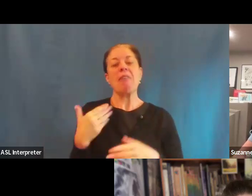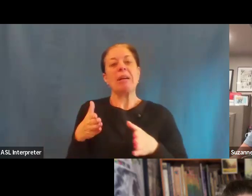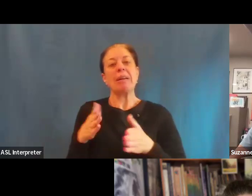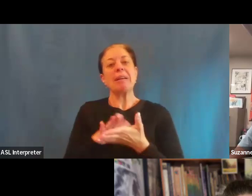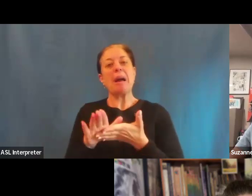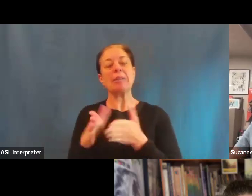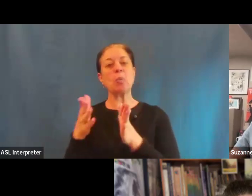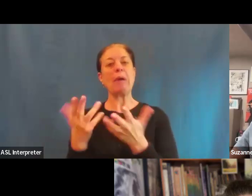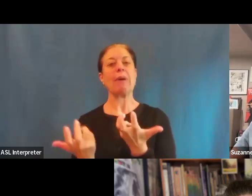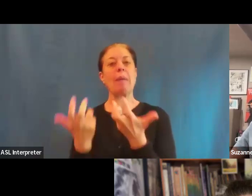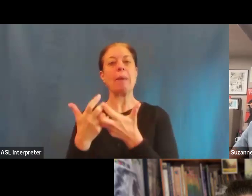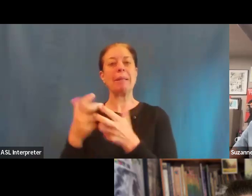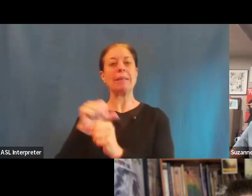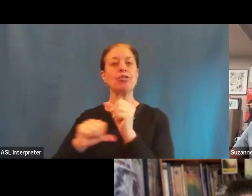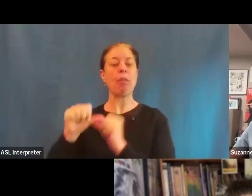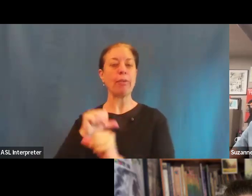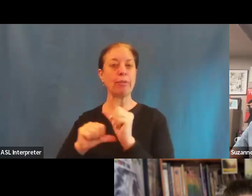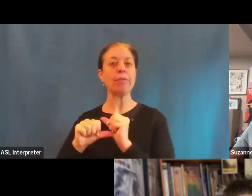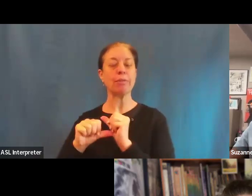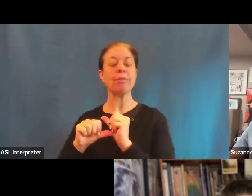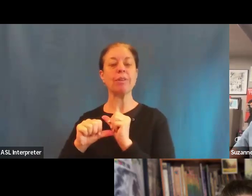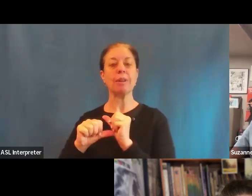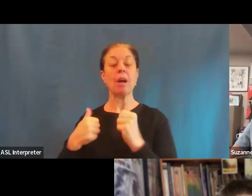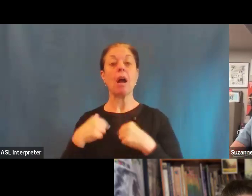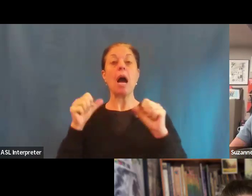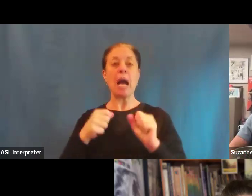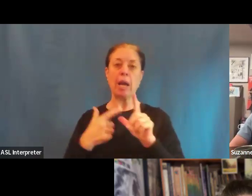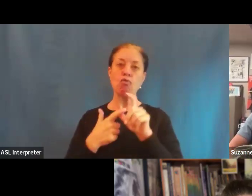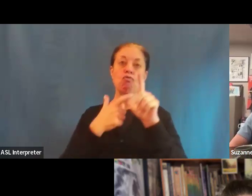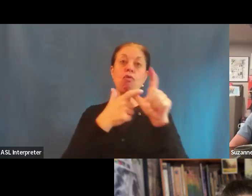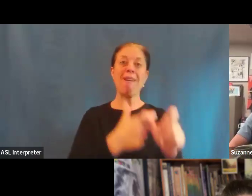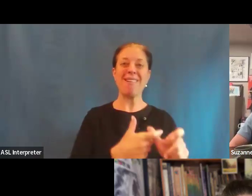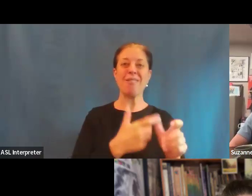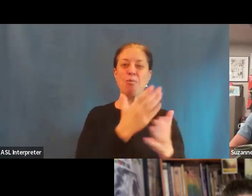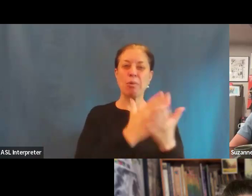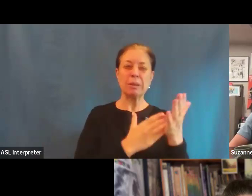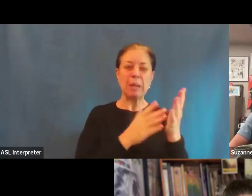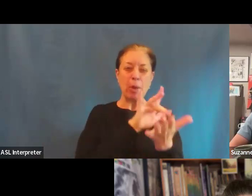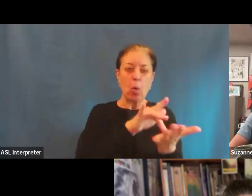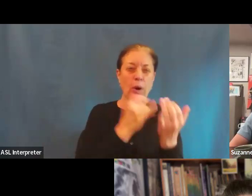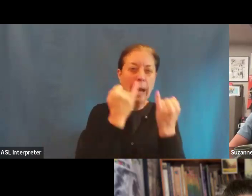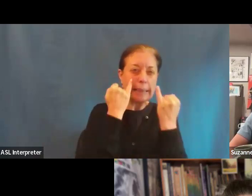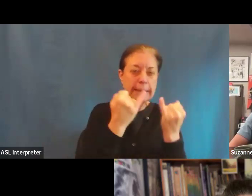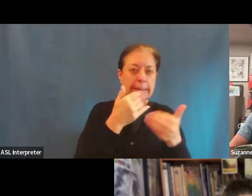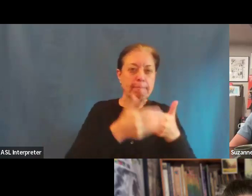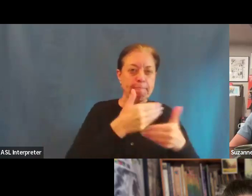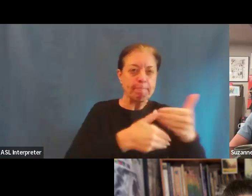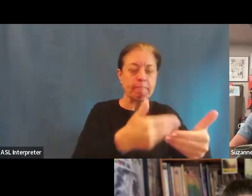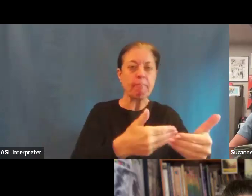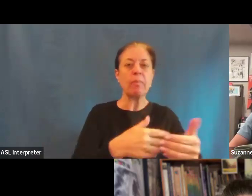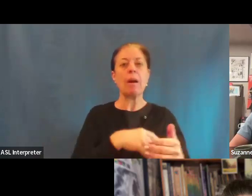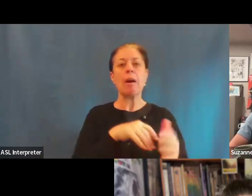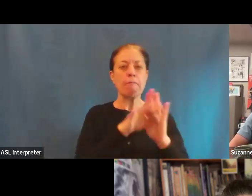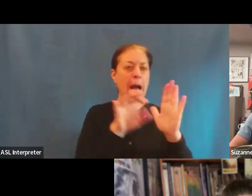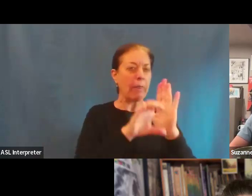of complimenting each other, I think. And I can then run with some of these core ideas and find